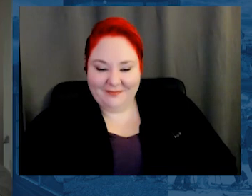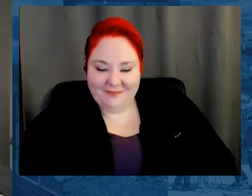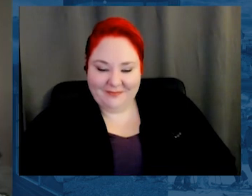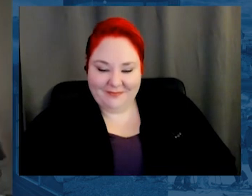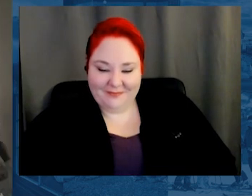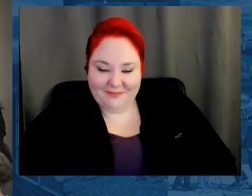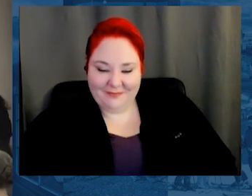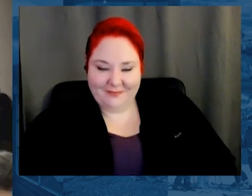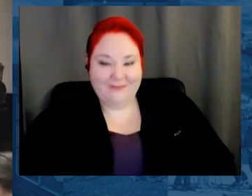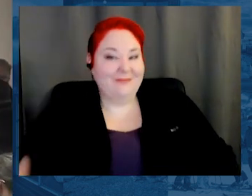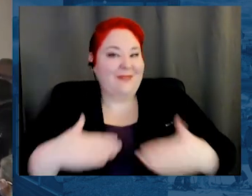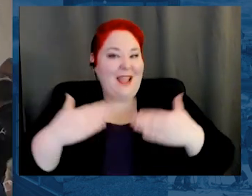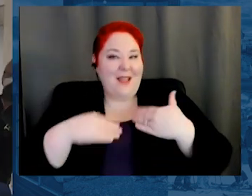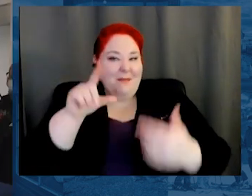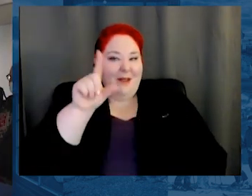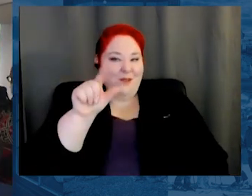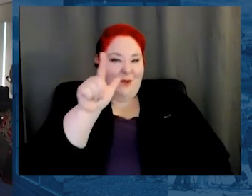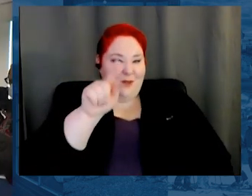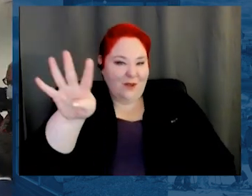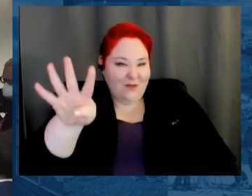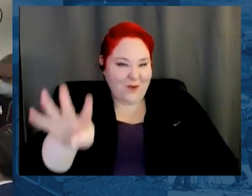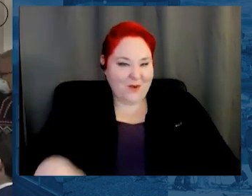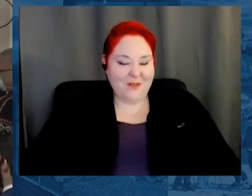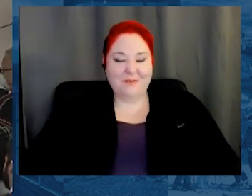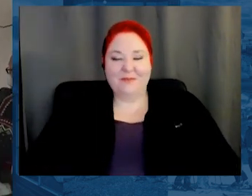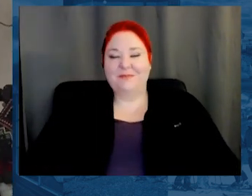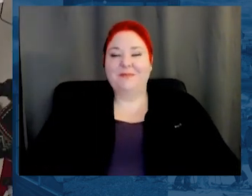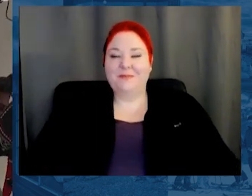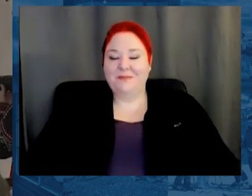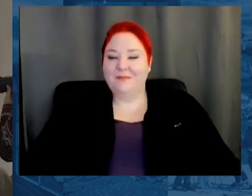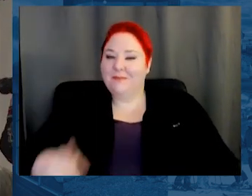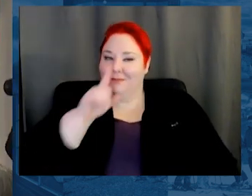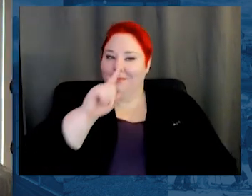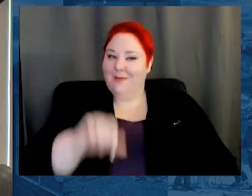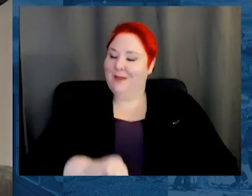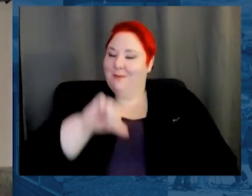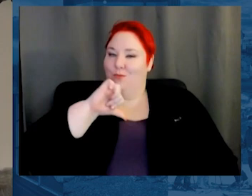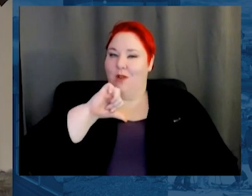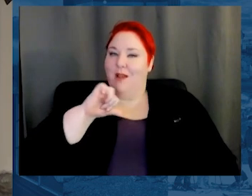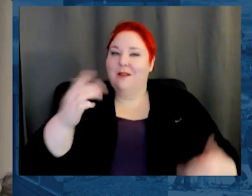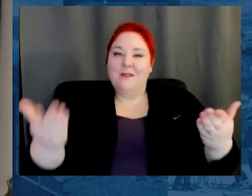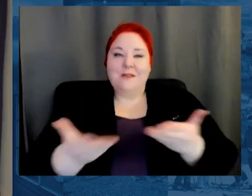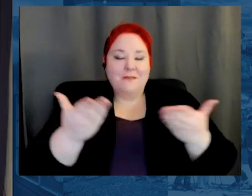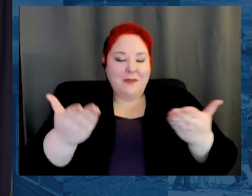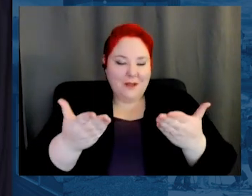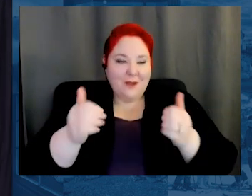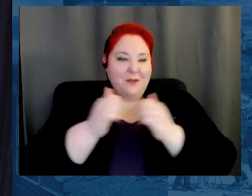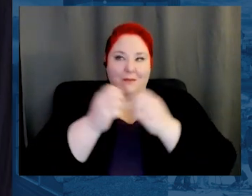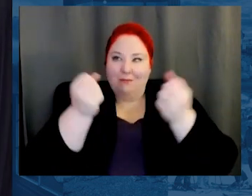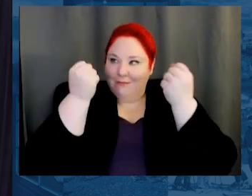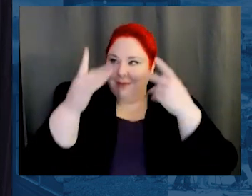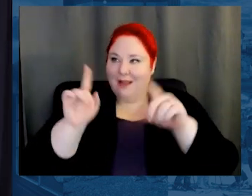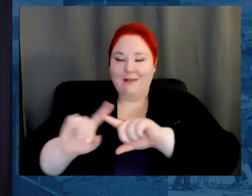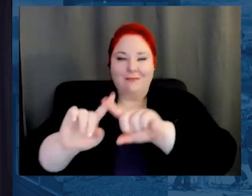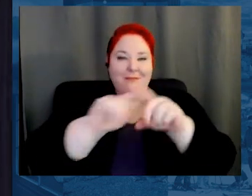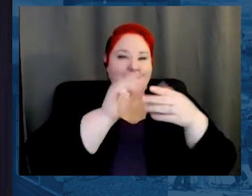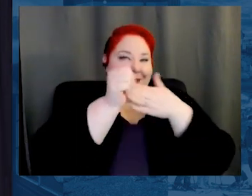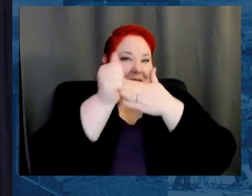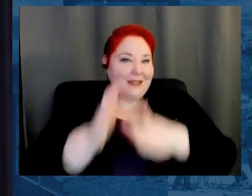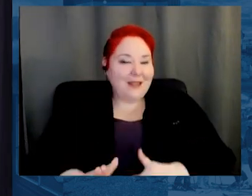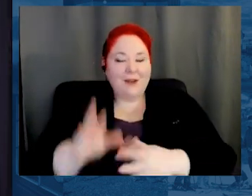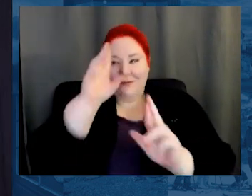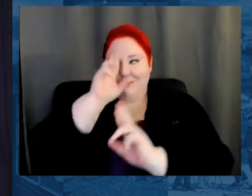Happy 2024. Really proud to be here with so many distinguished leaders we'll introduce momentarily,